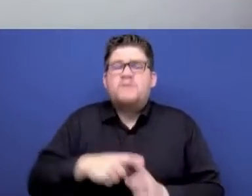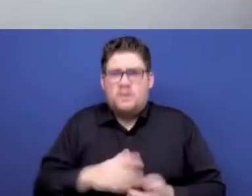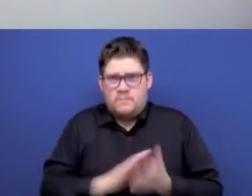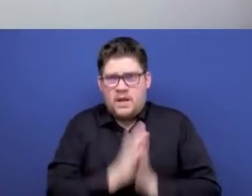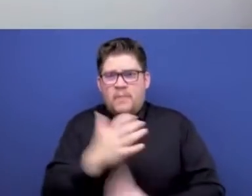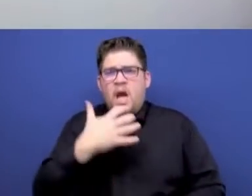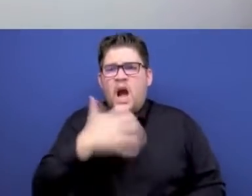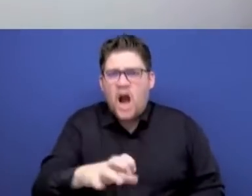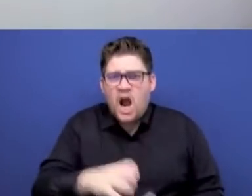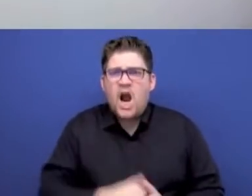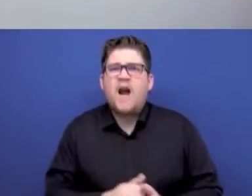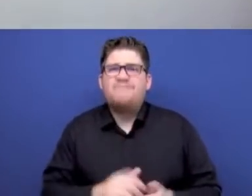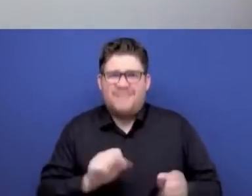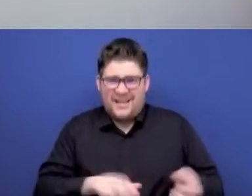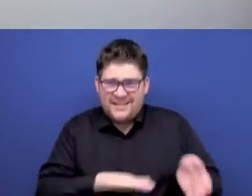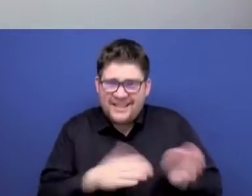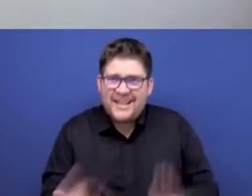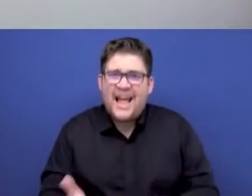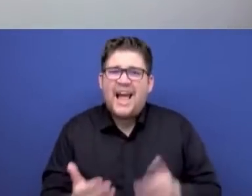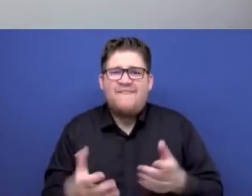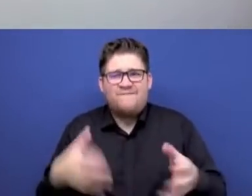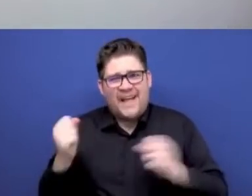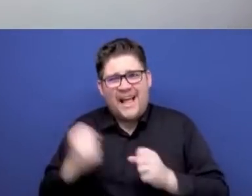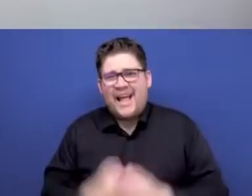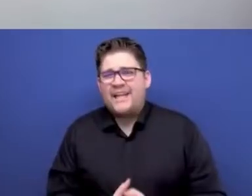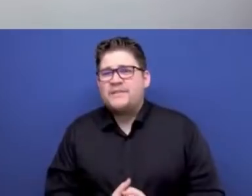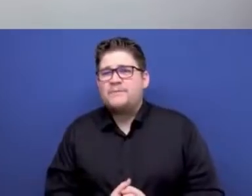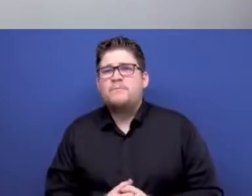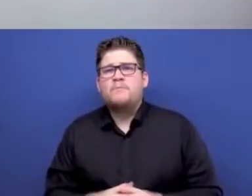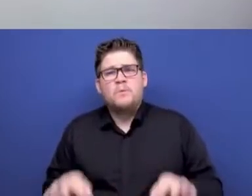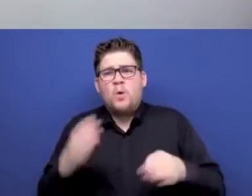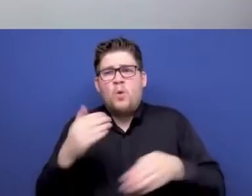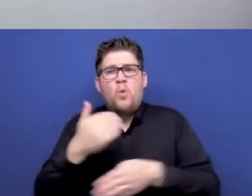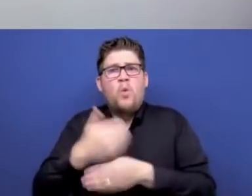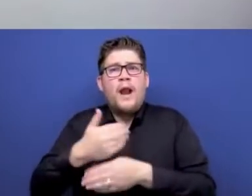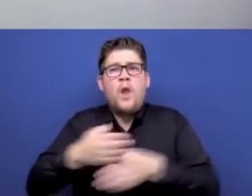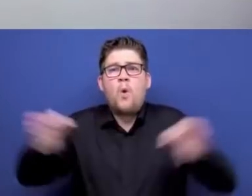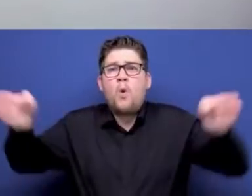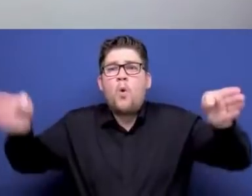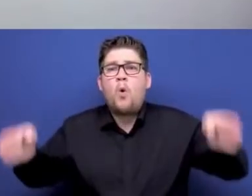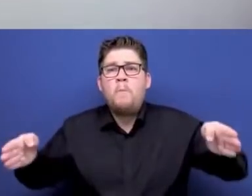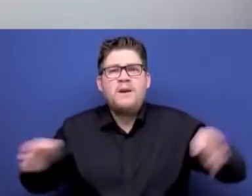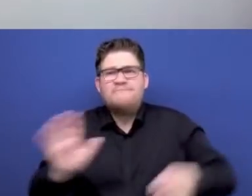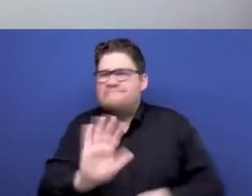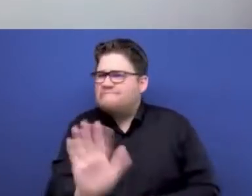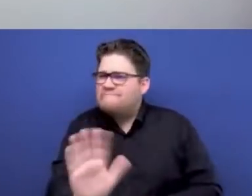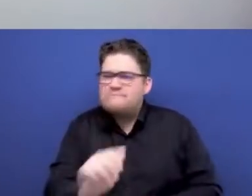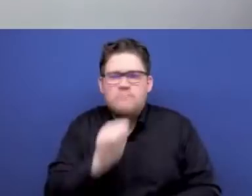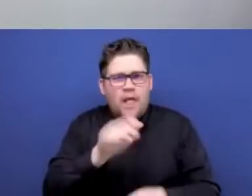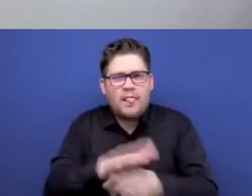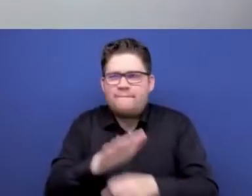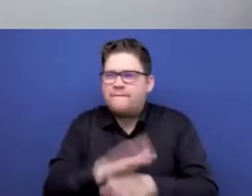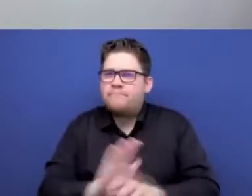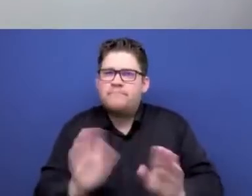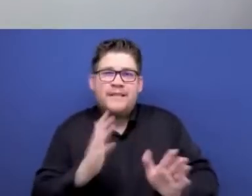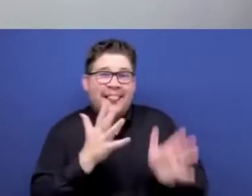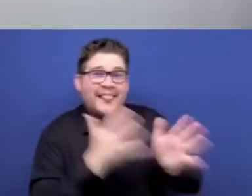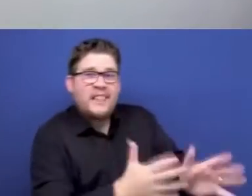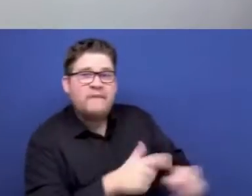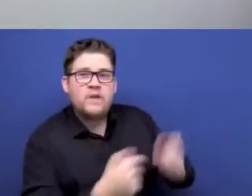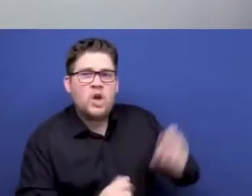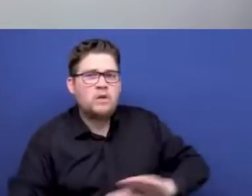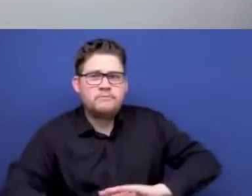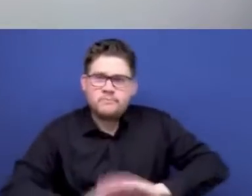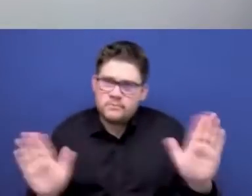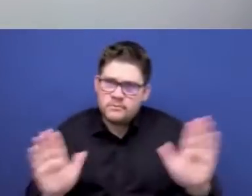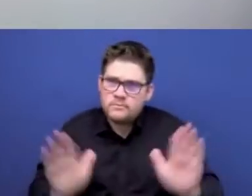slightly open is not enough in the types of heat that we're seeing right now. So I call on people, please, to regularly check